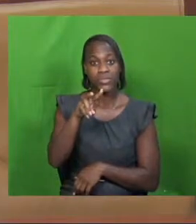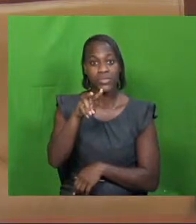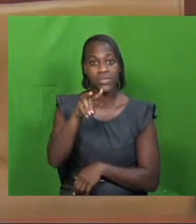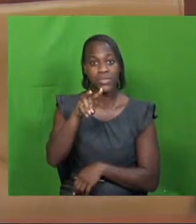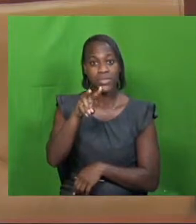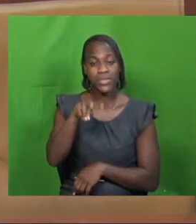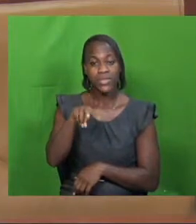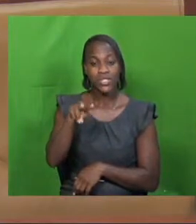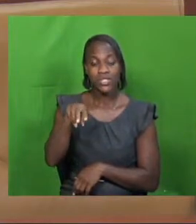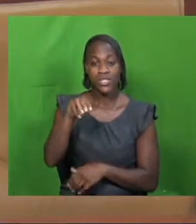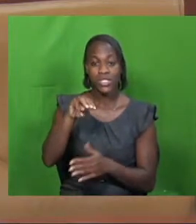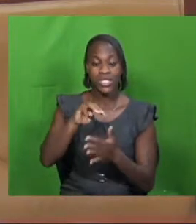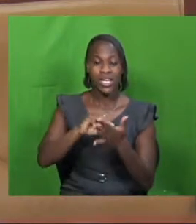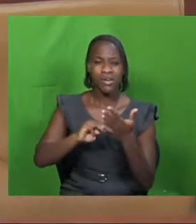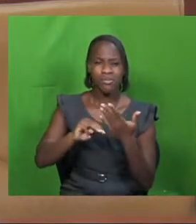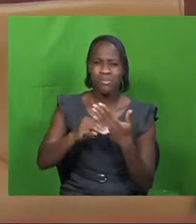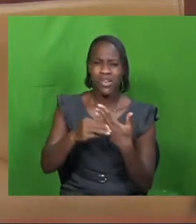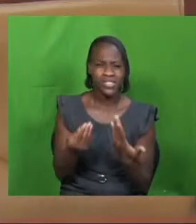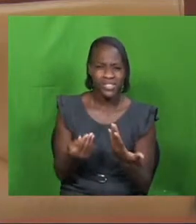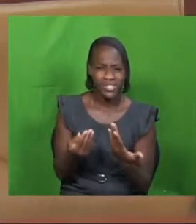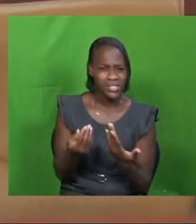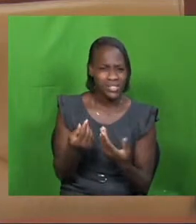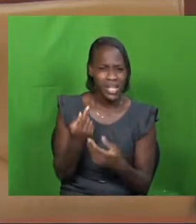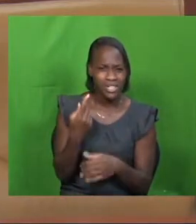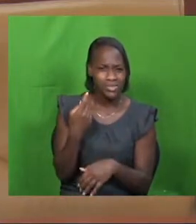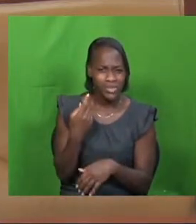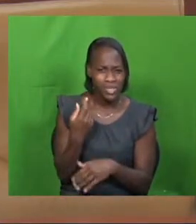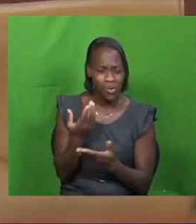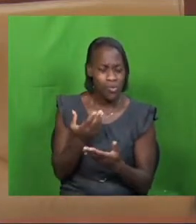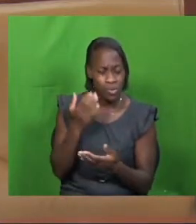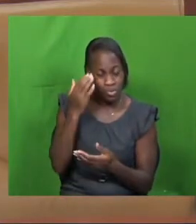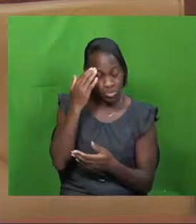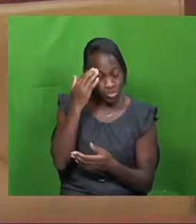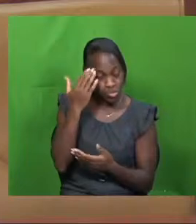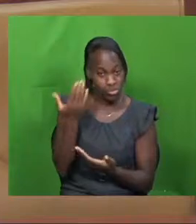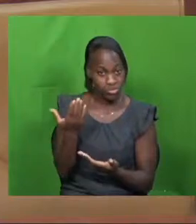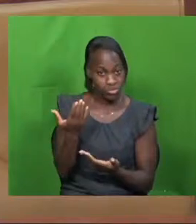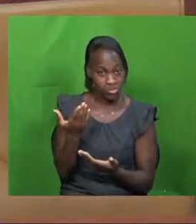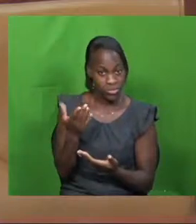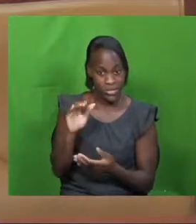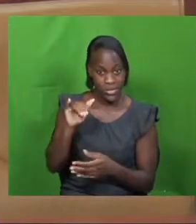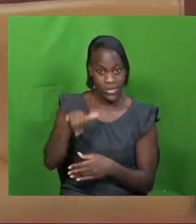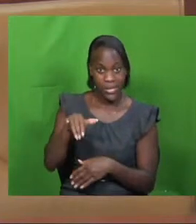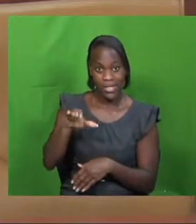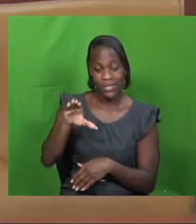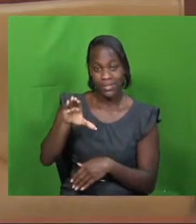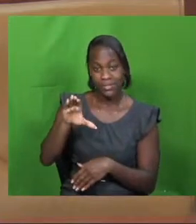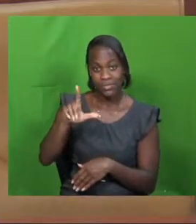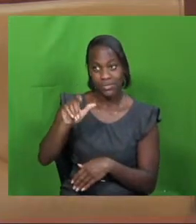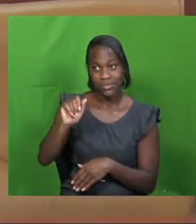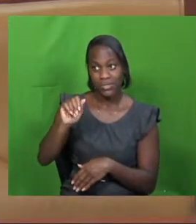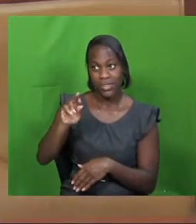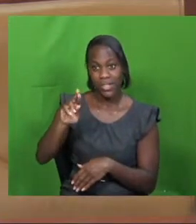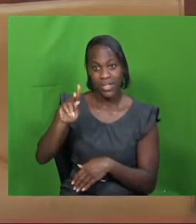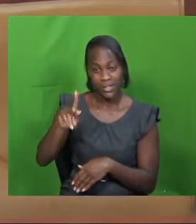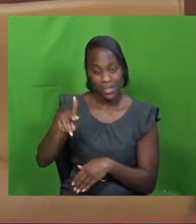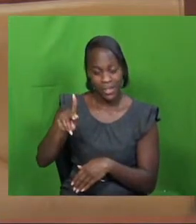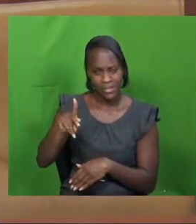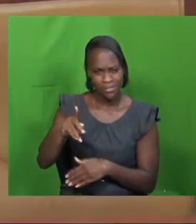has been printed. We need to find out from the clerk at table whether something is preventing them from